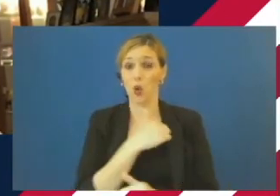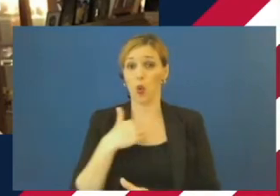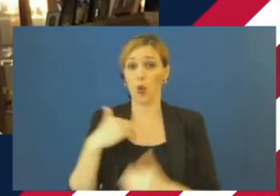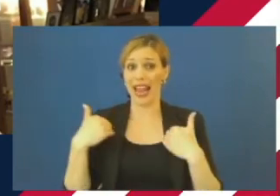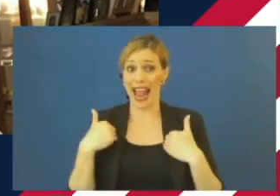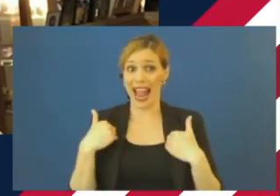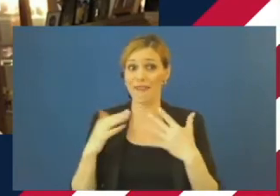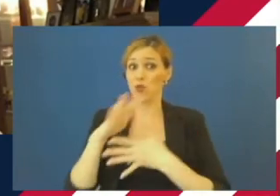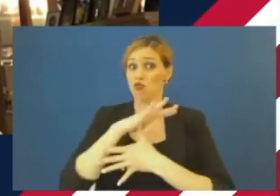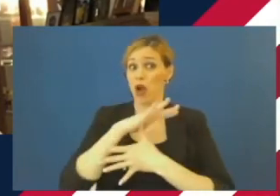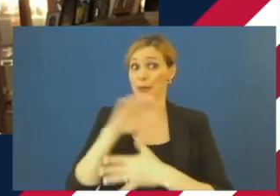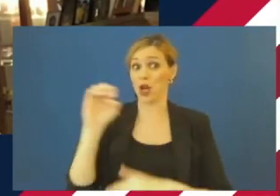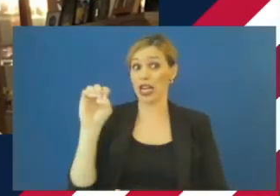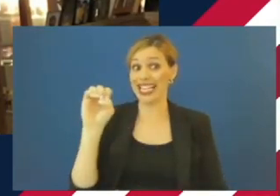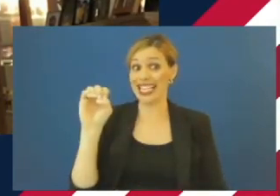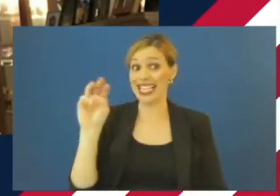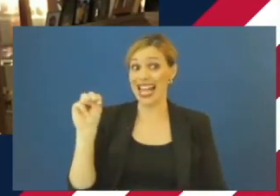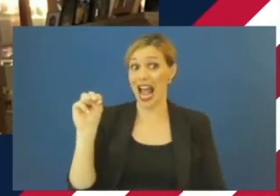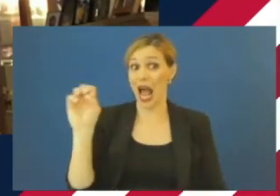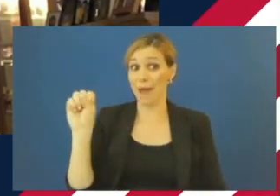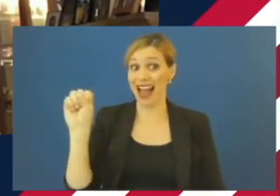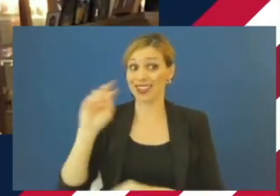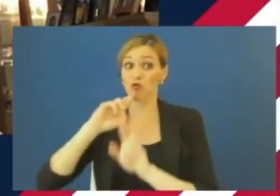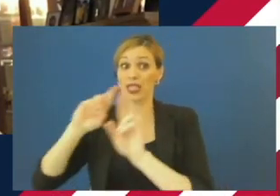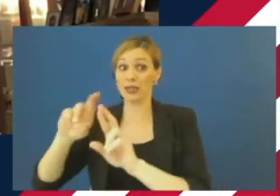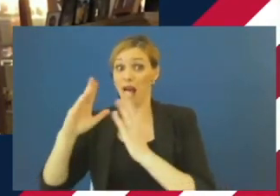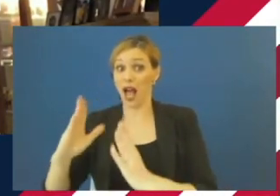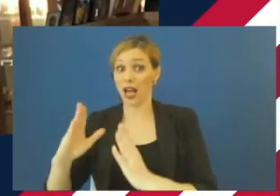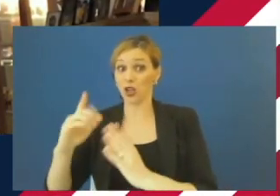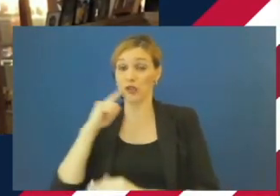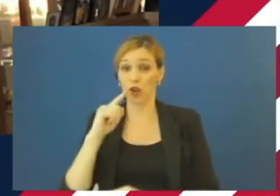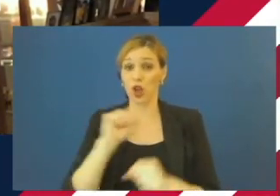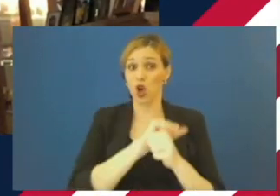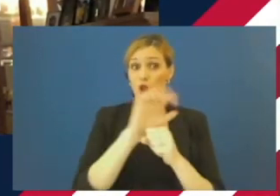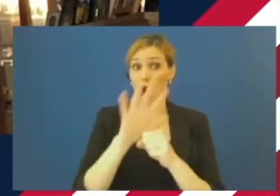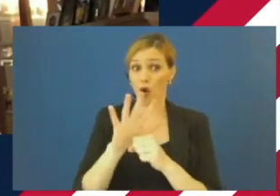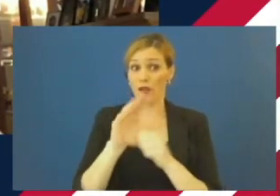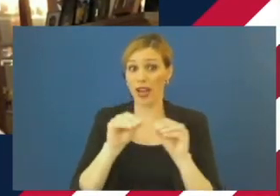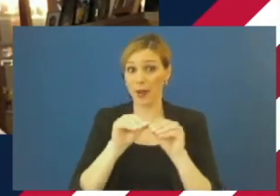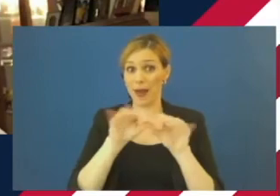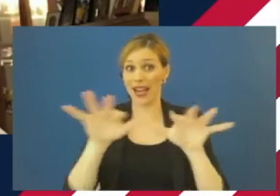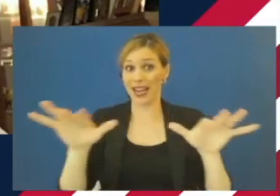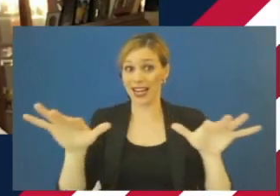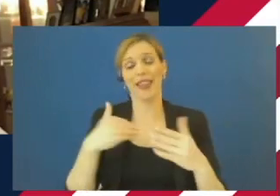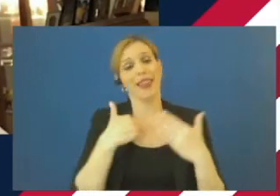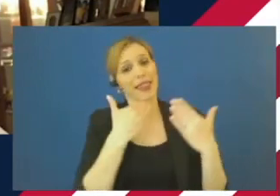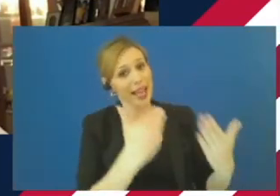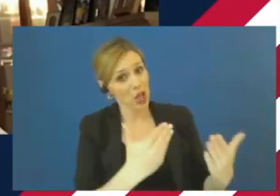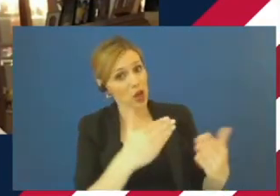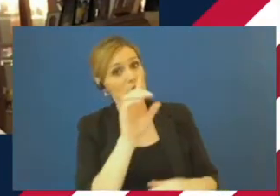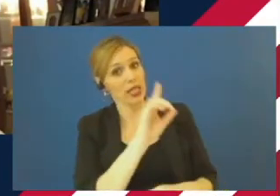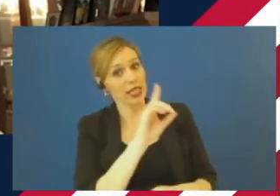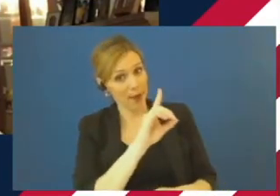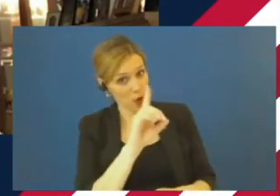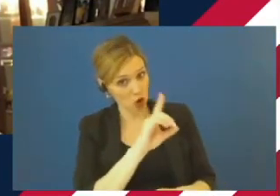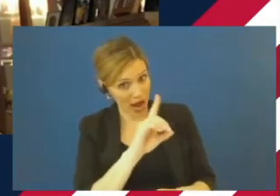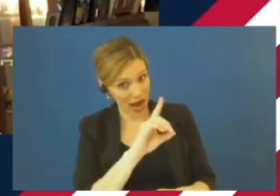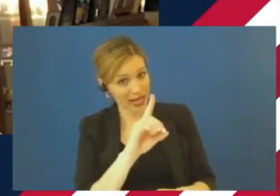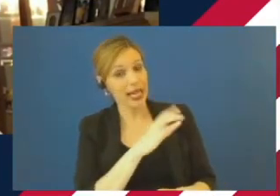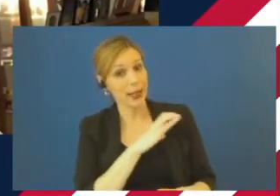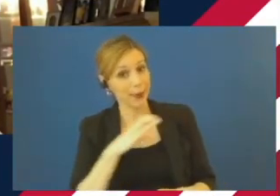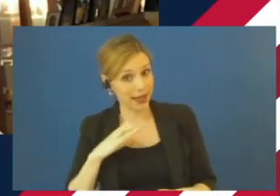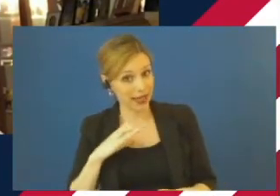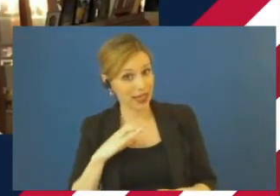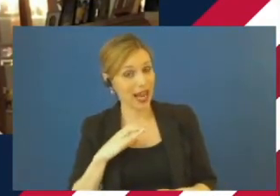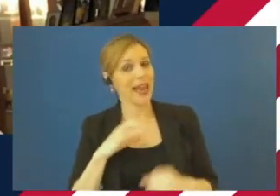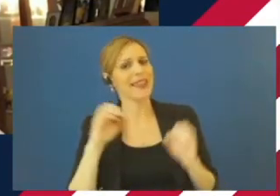to the COVID-19 pandemic. I'd like to thank the Democratic Platform Committee for the opportunity to participate in